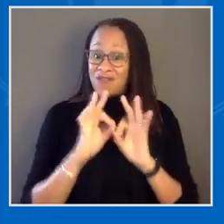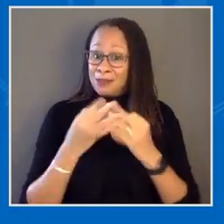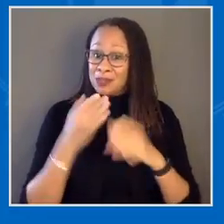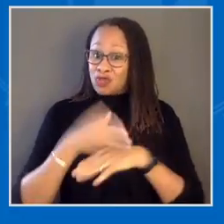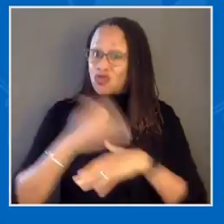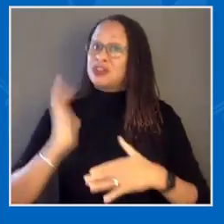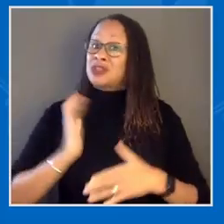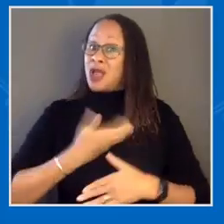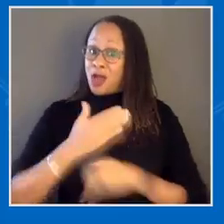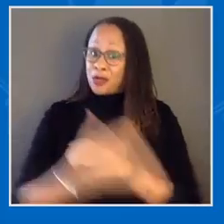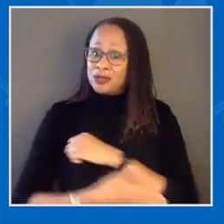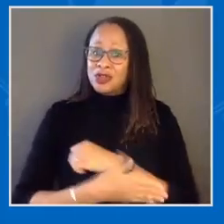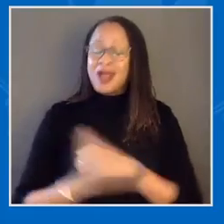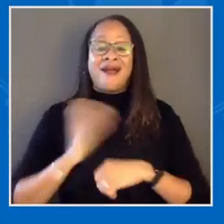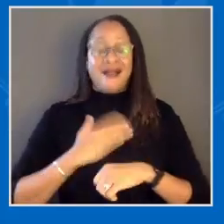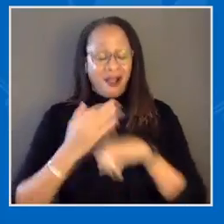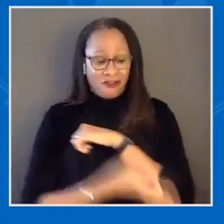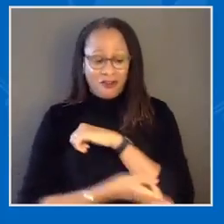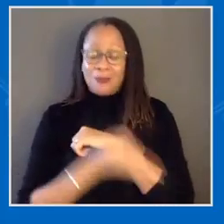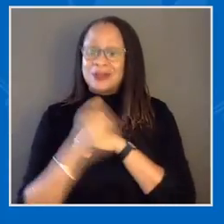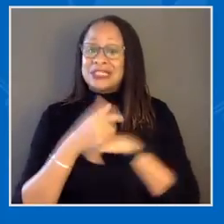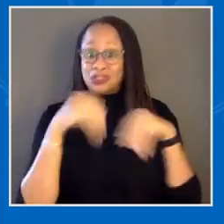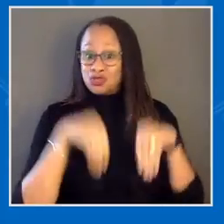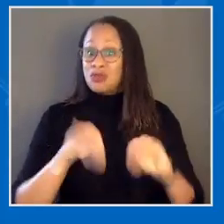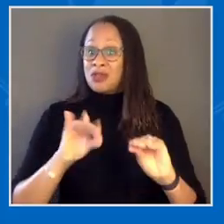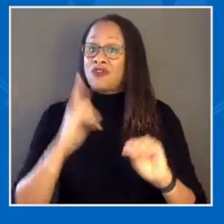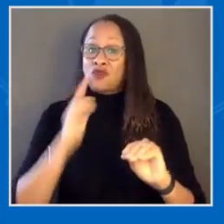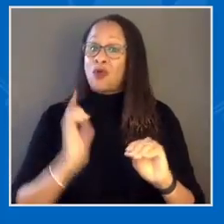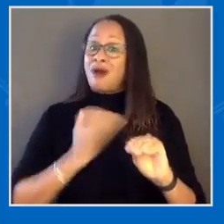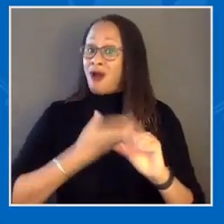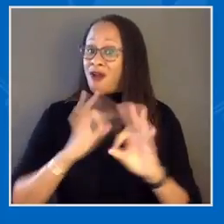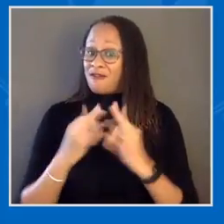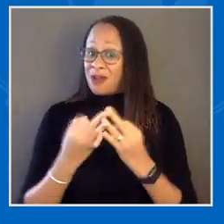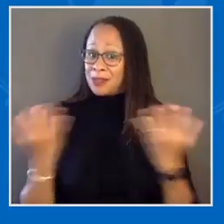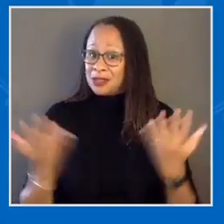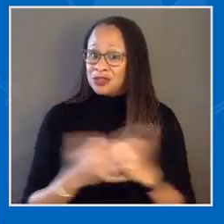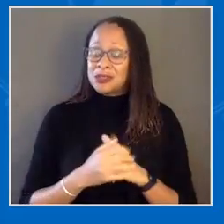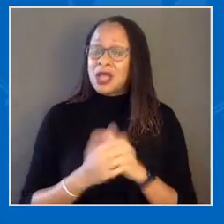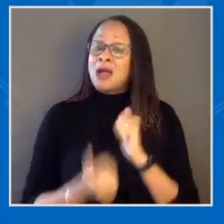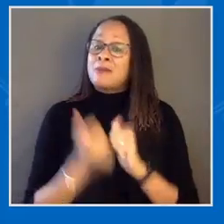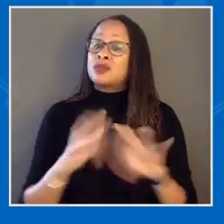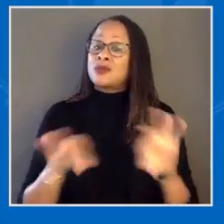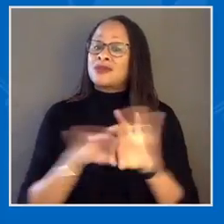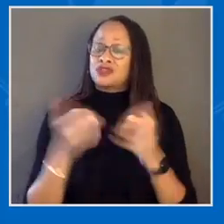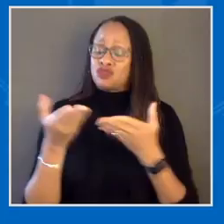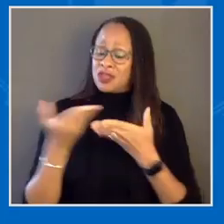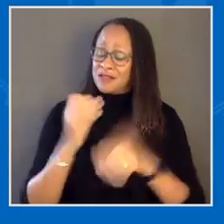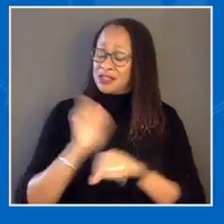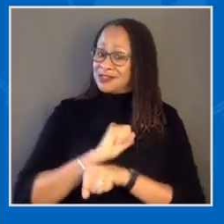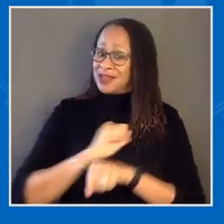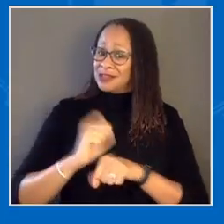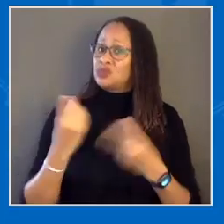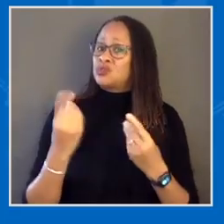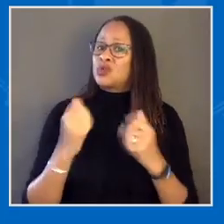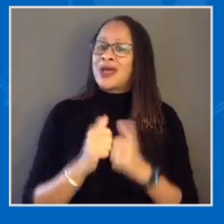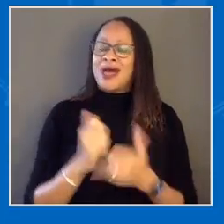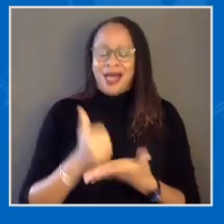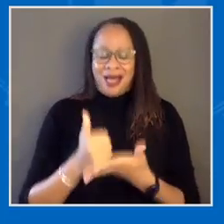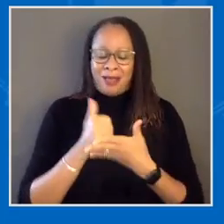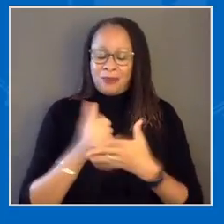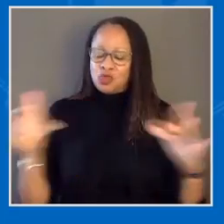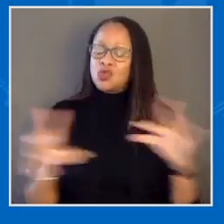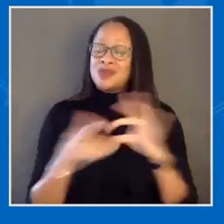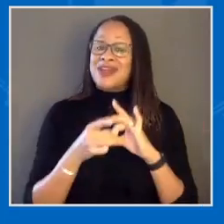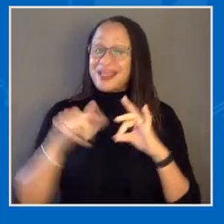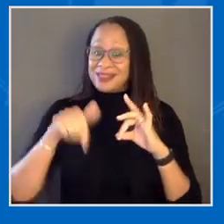foreign policy has to deliver for these families. And perhaps most importantly, you've tasked us with helping unite America, as you